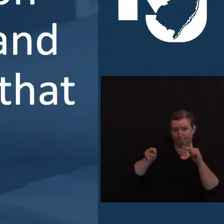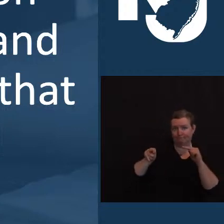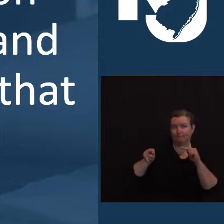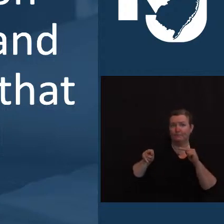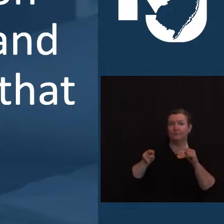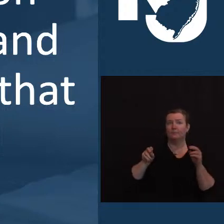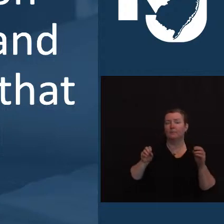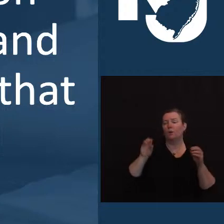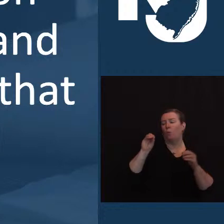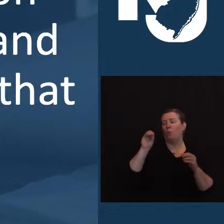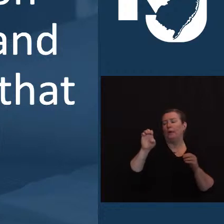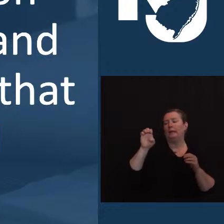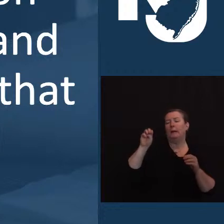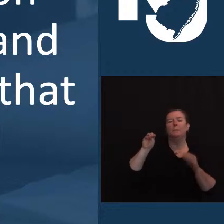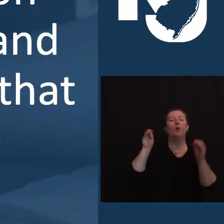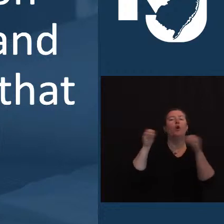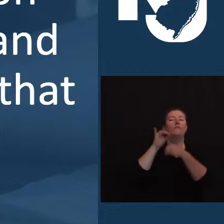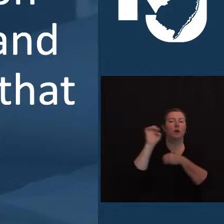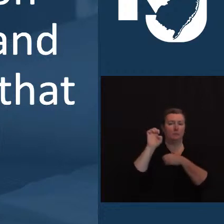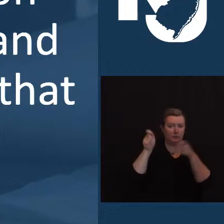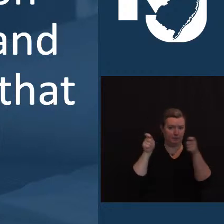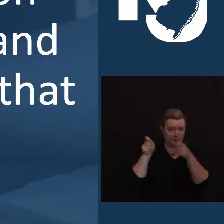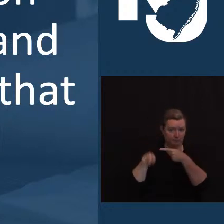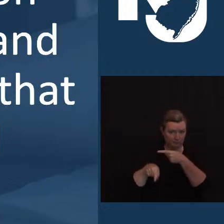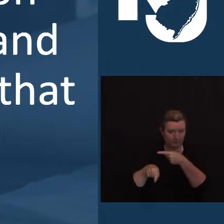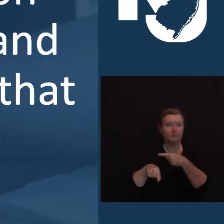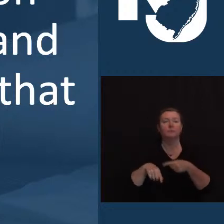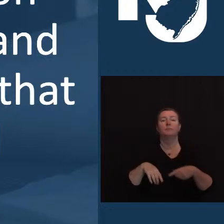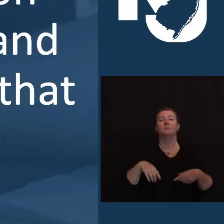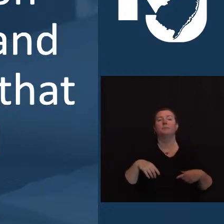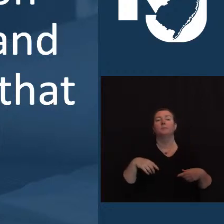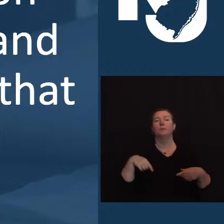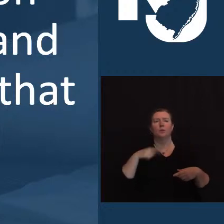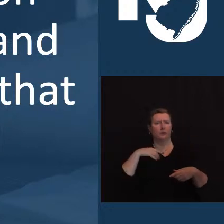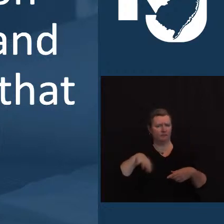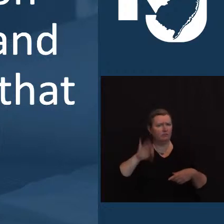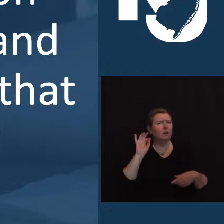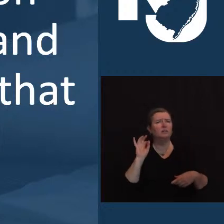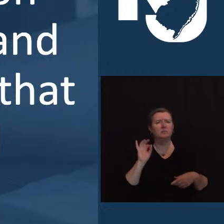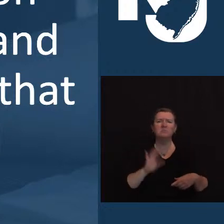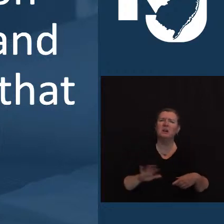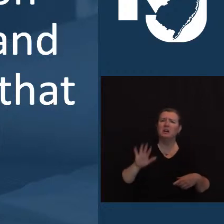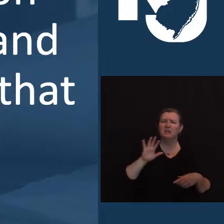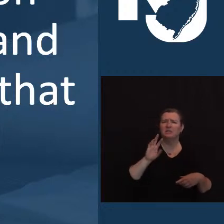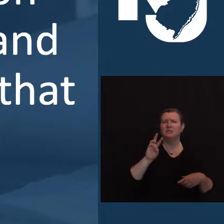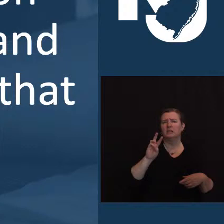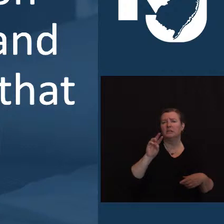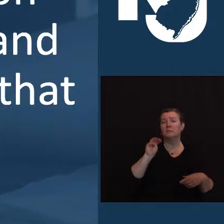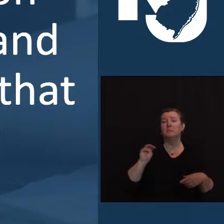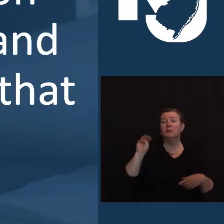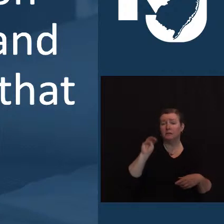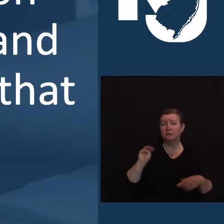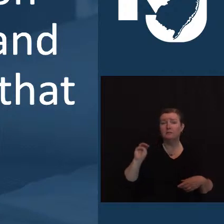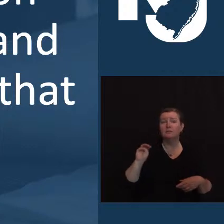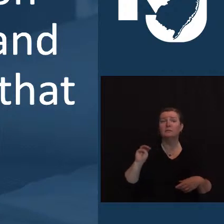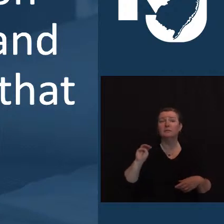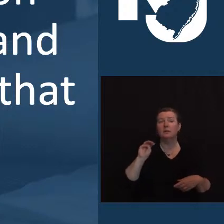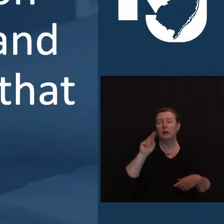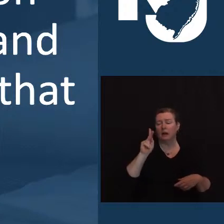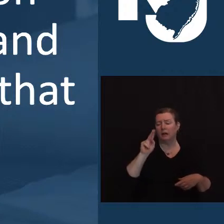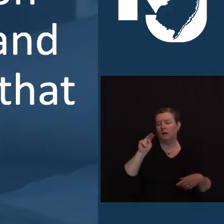State Police, we have identified approximately 6 million KN95 and surgical